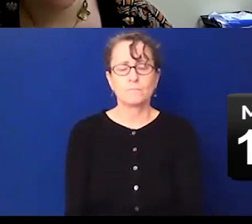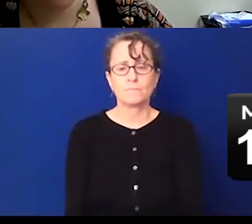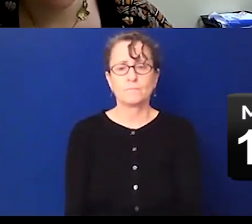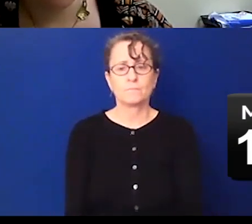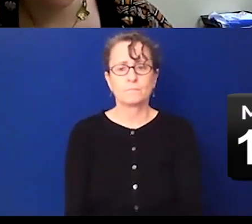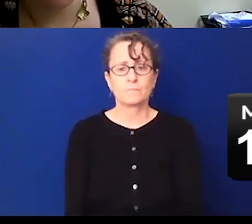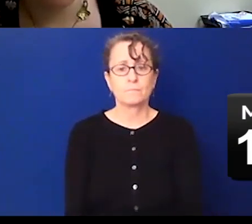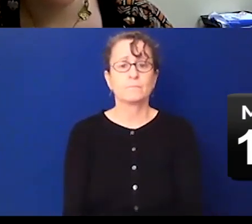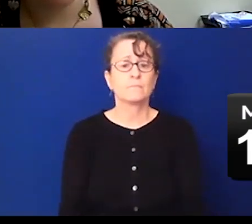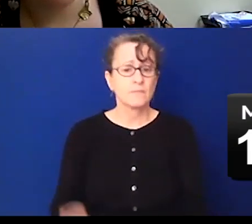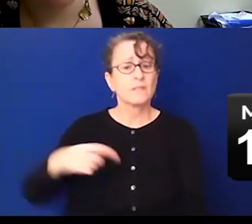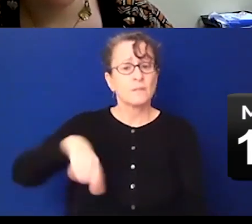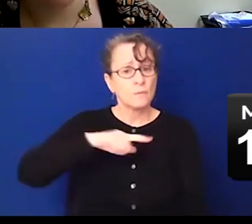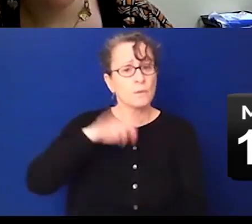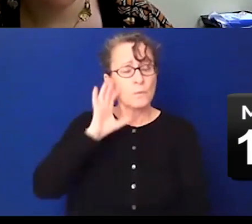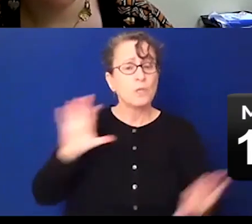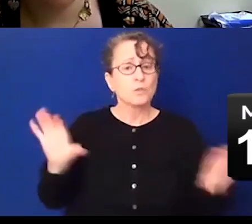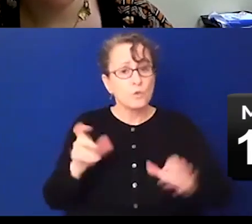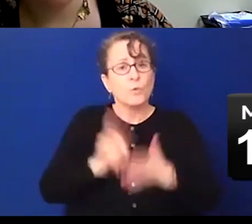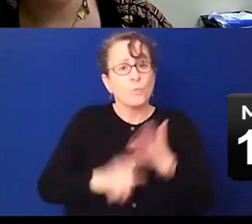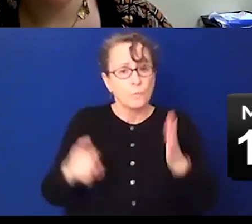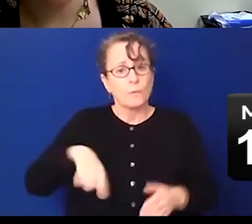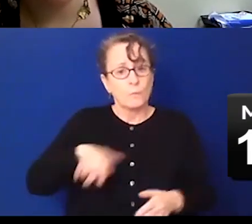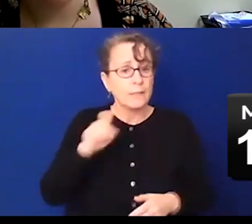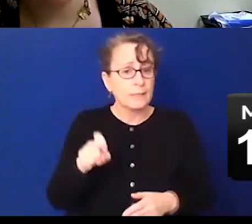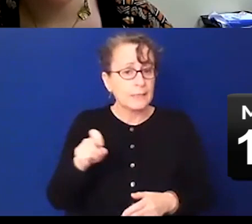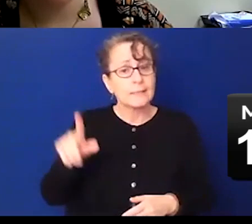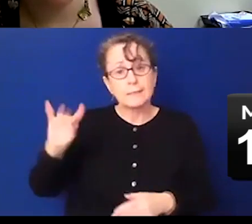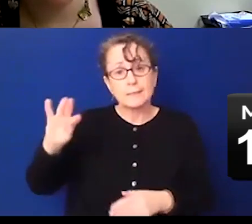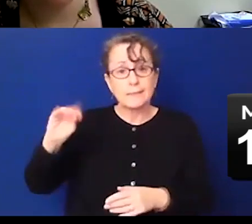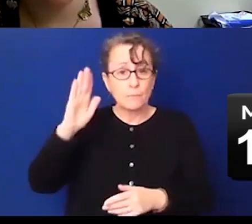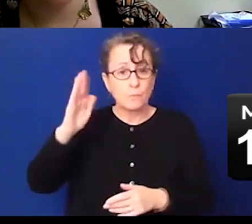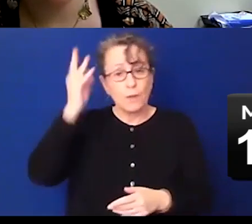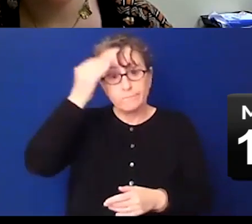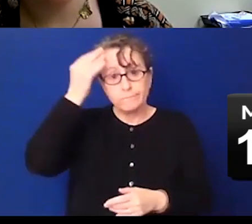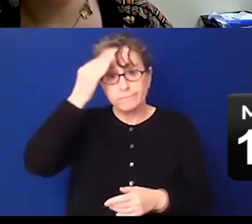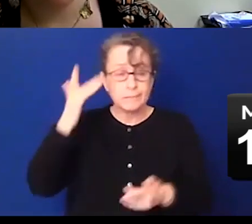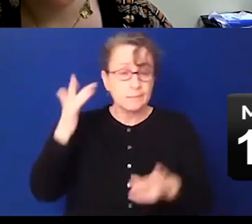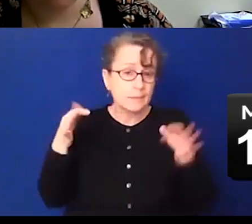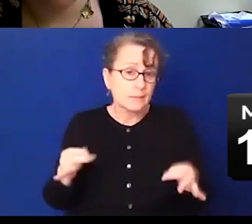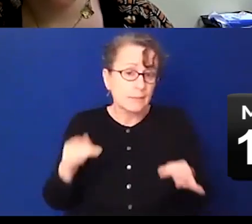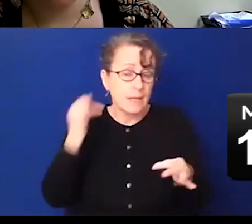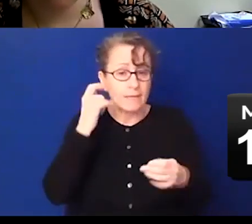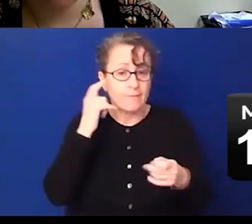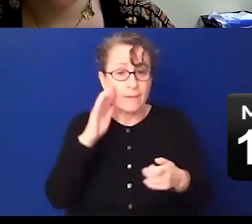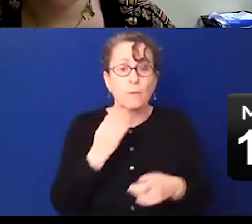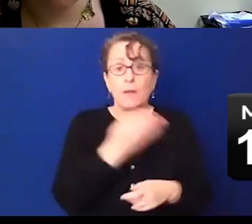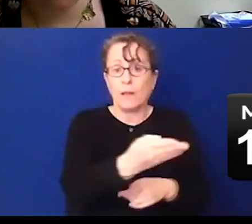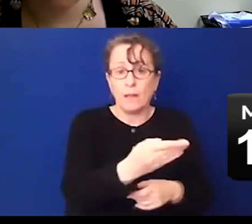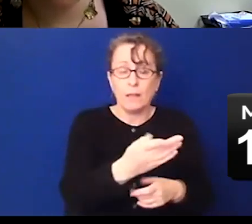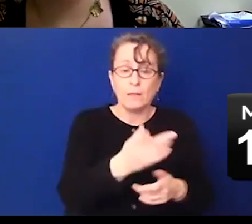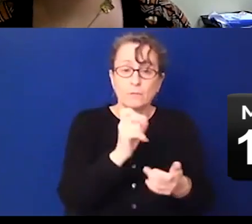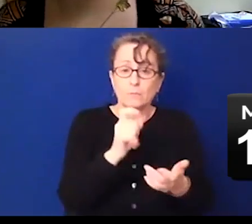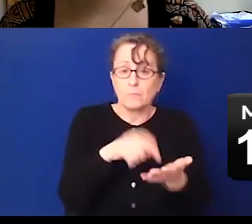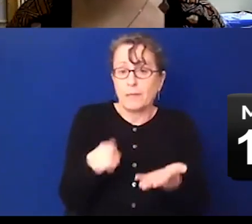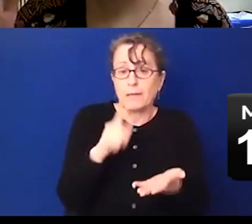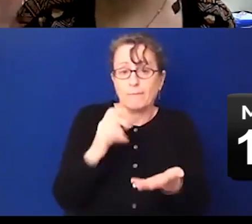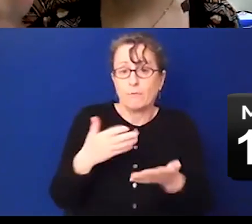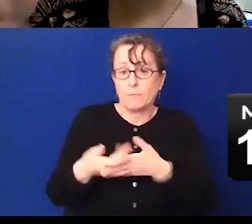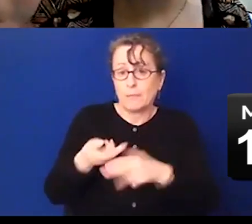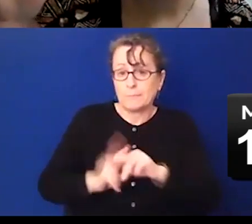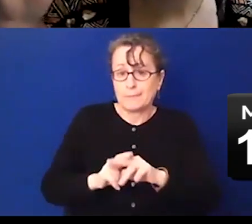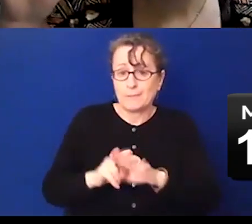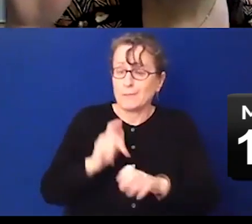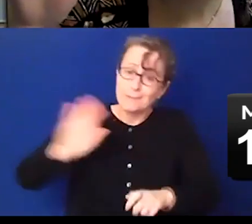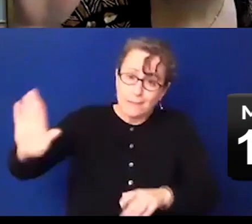will do what it needs to do. Tim will wrestle with whether he needs to get reimbursed for any of his dependent care. And that's Tim's business. It's not my